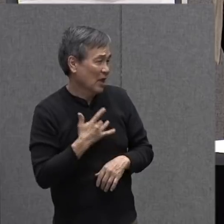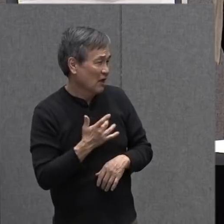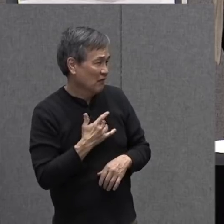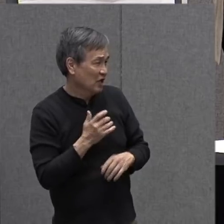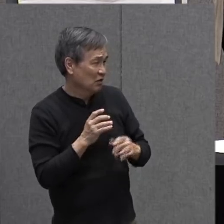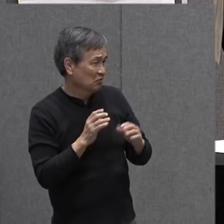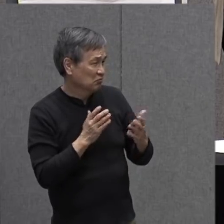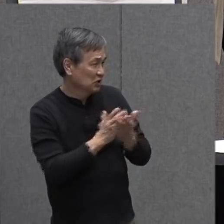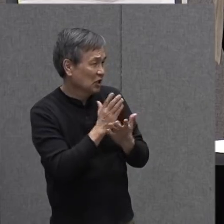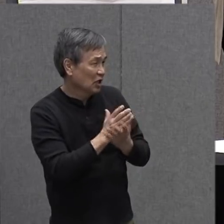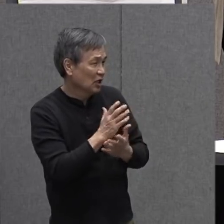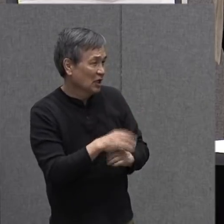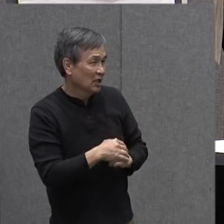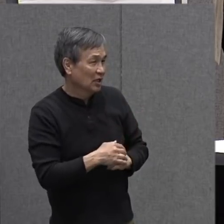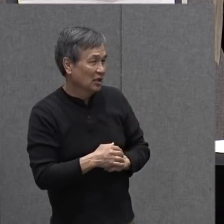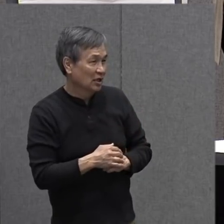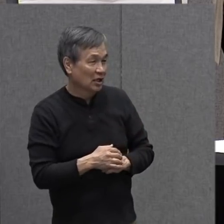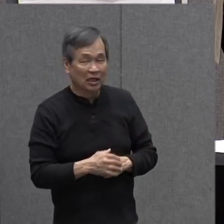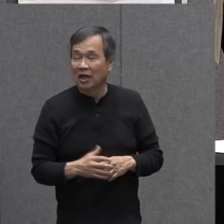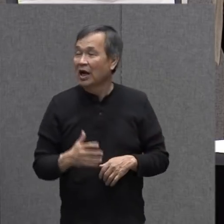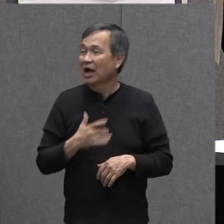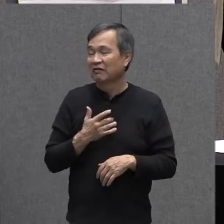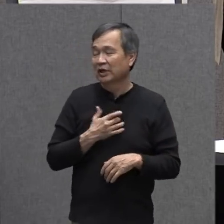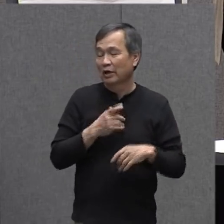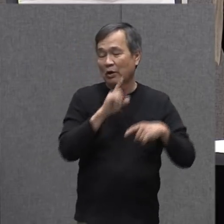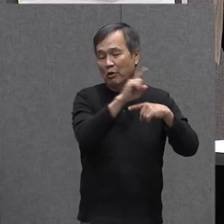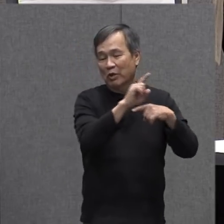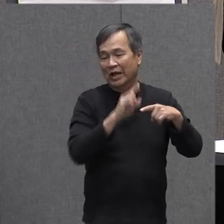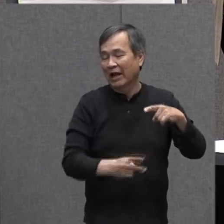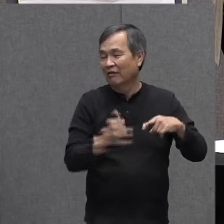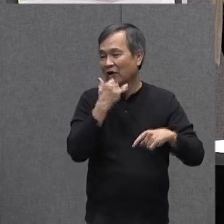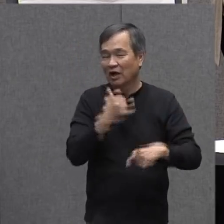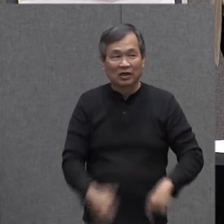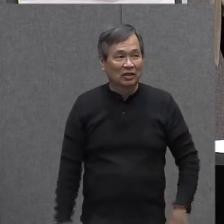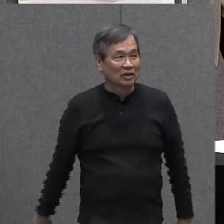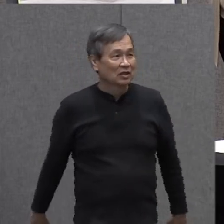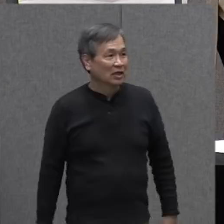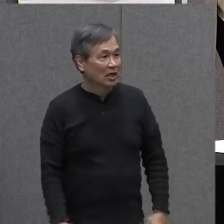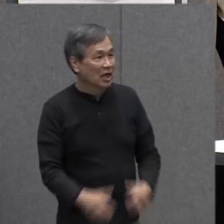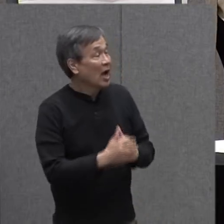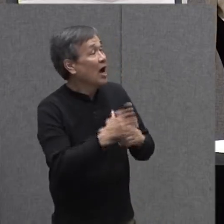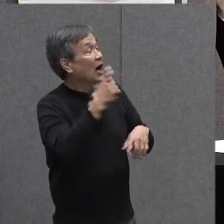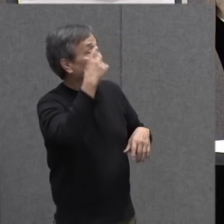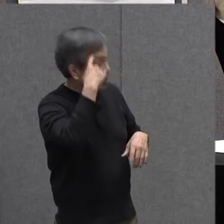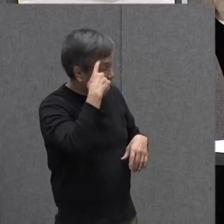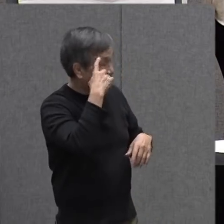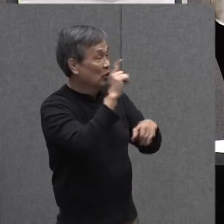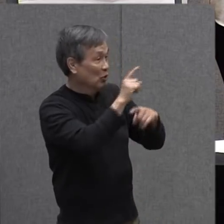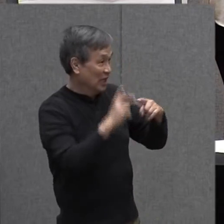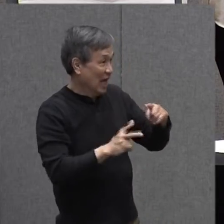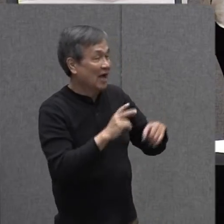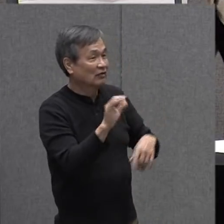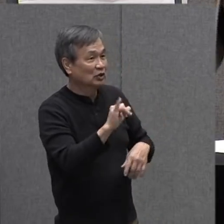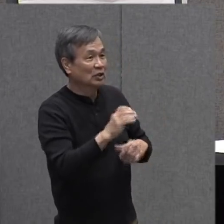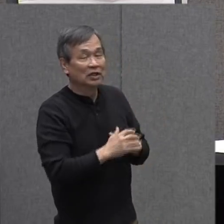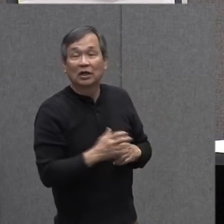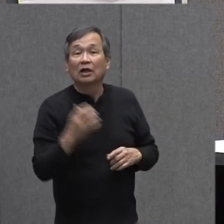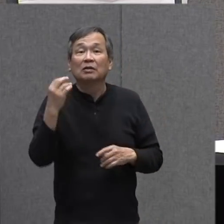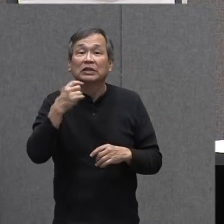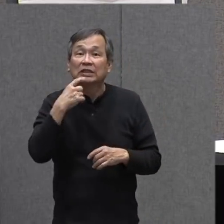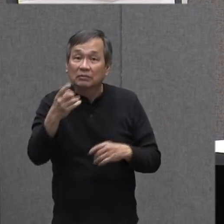about astronauts on the moon? Have you seen anything on that before? Do they look like they're walking the way we walk on Earth? Was